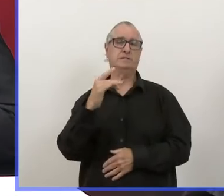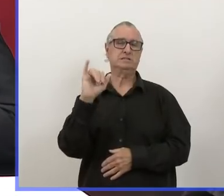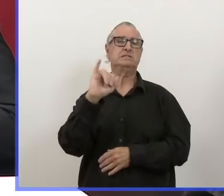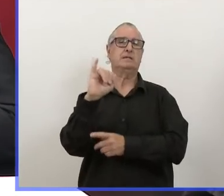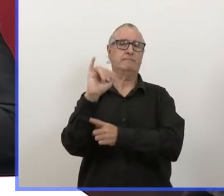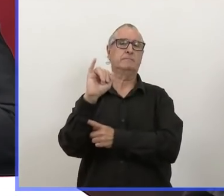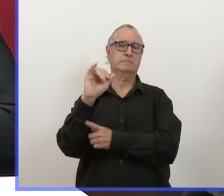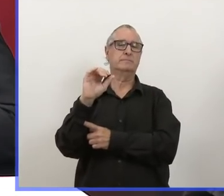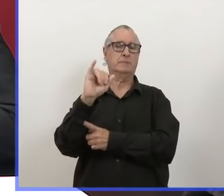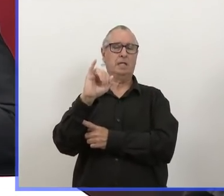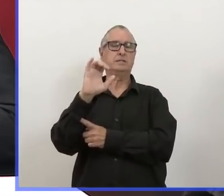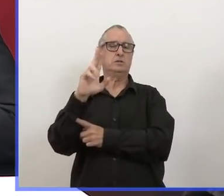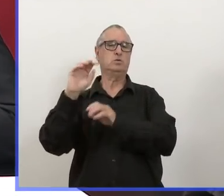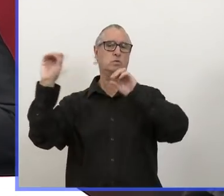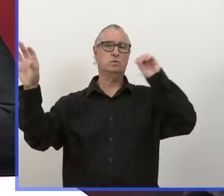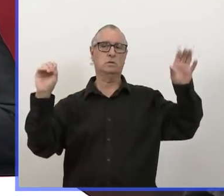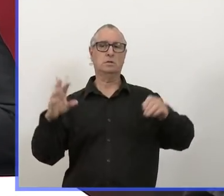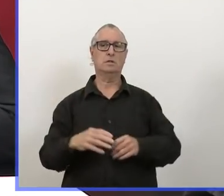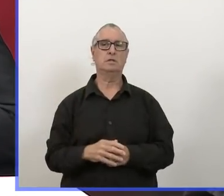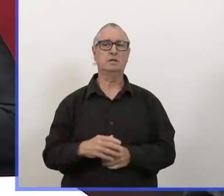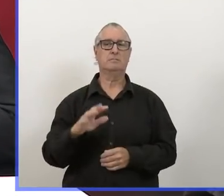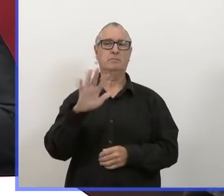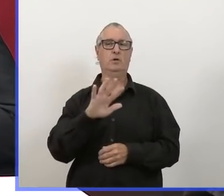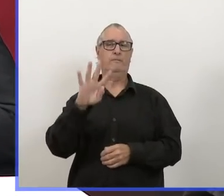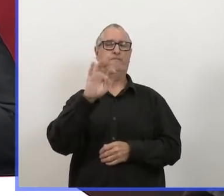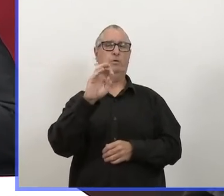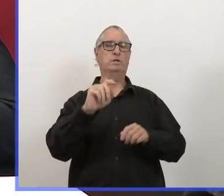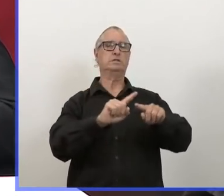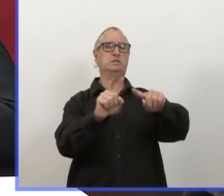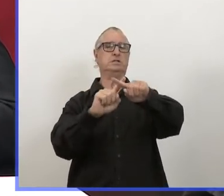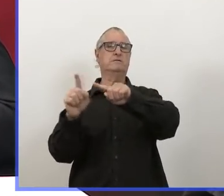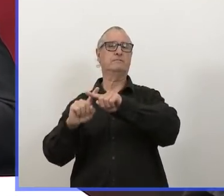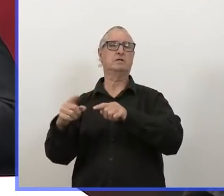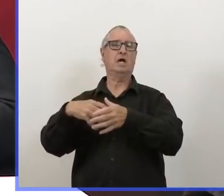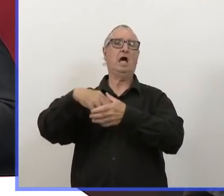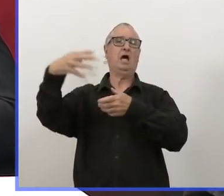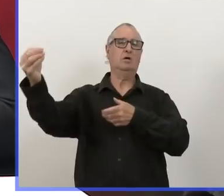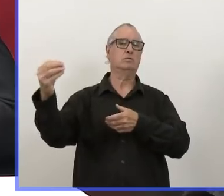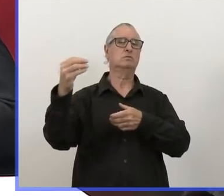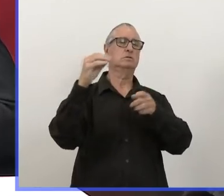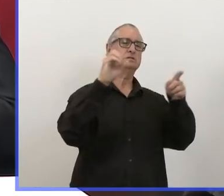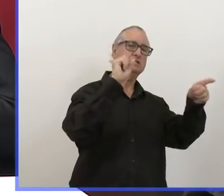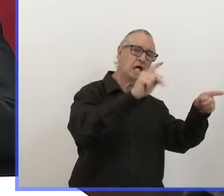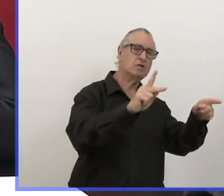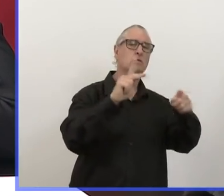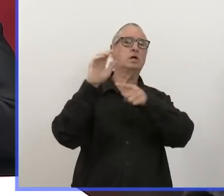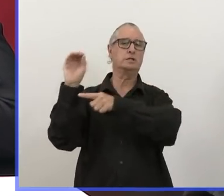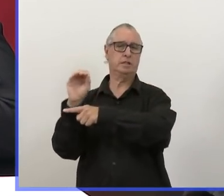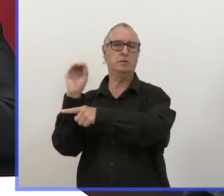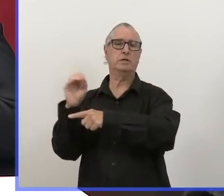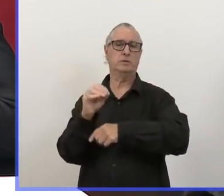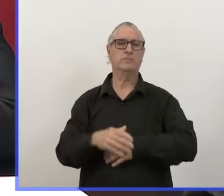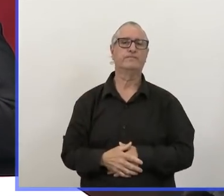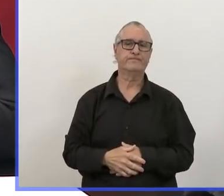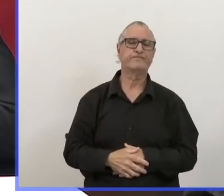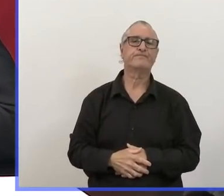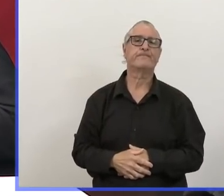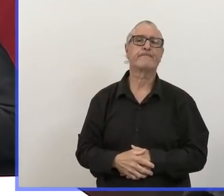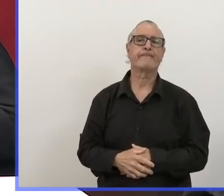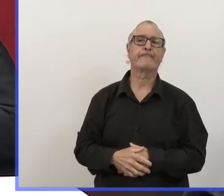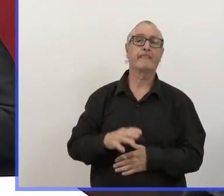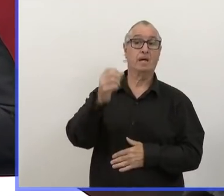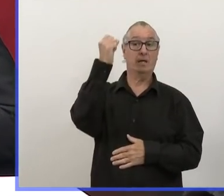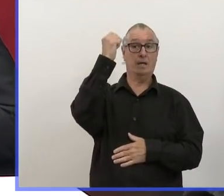available here in the ICU, I think we'd wait until their ICU stay is they're at a discharge point before we repatriate people back.